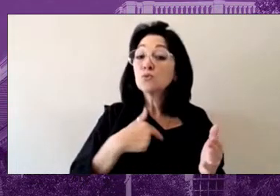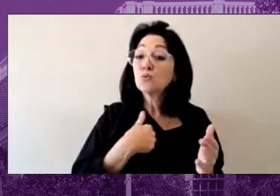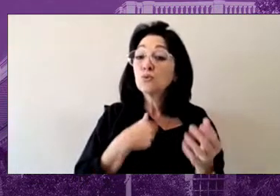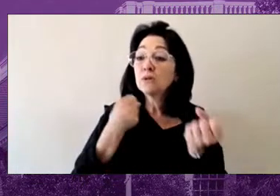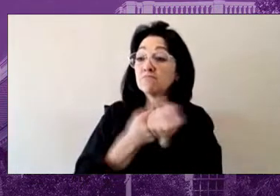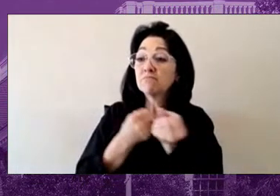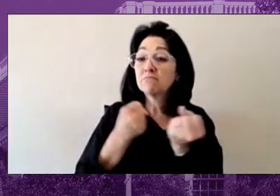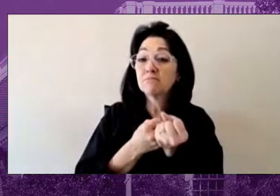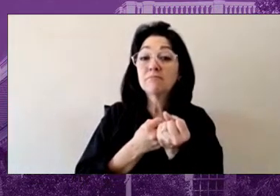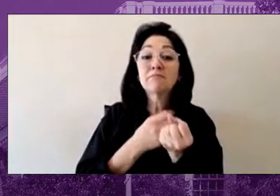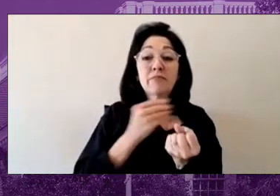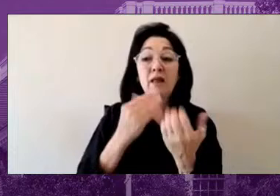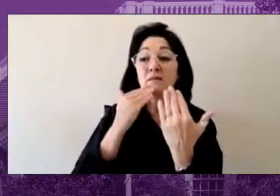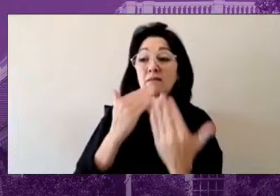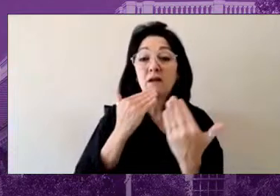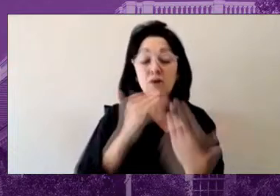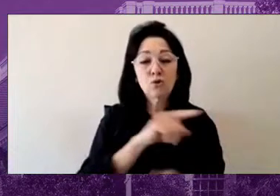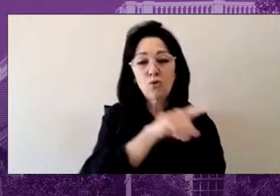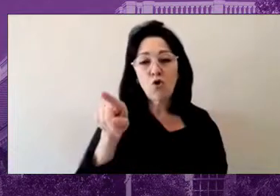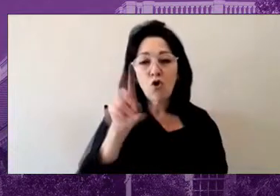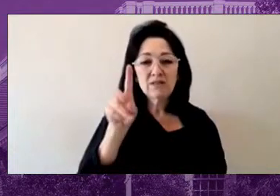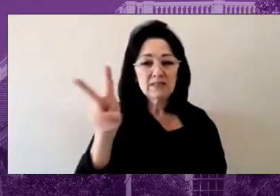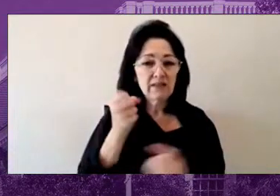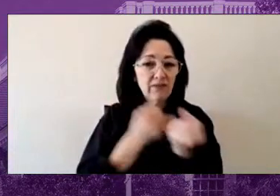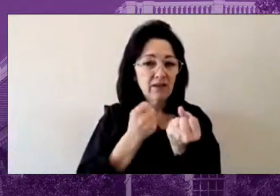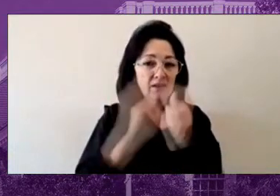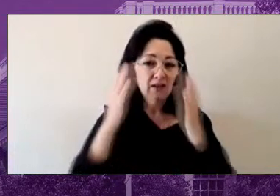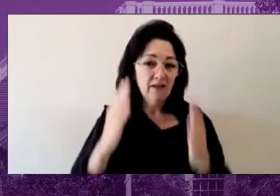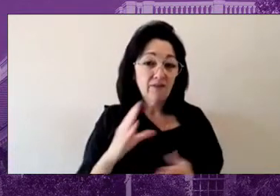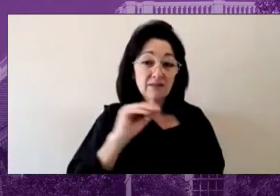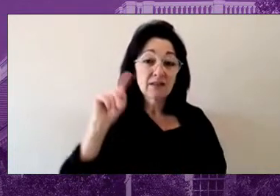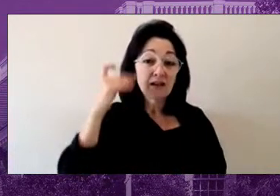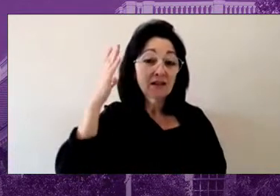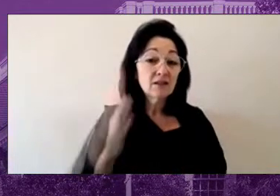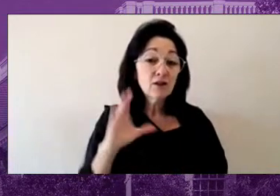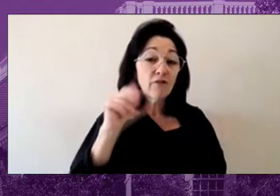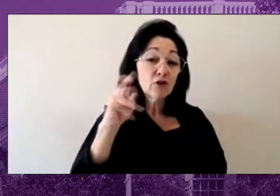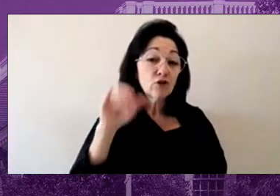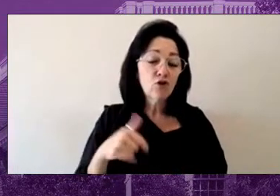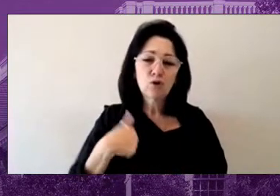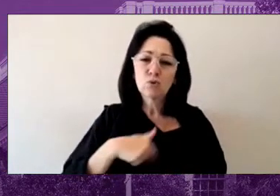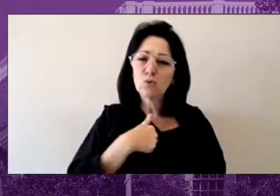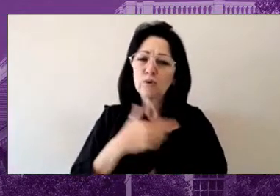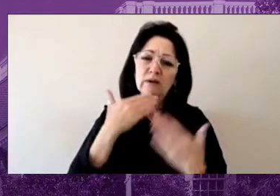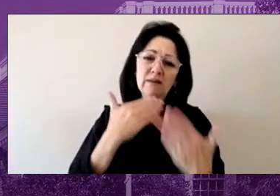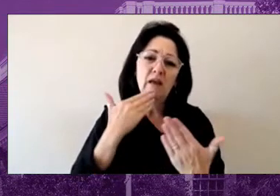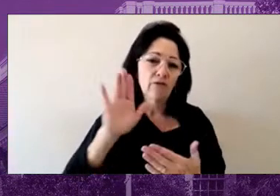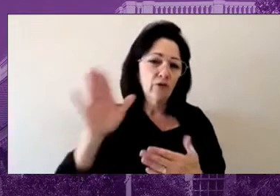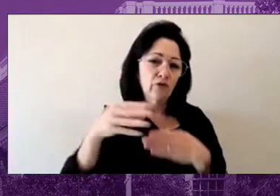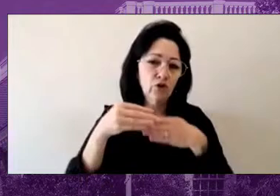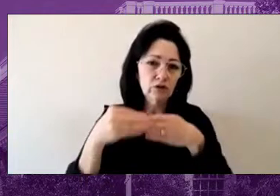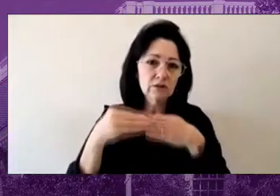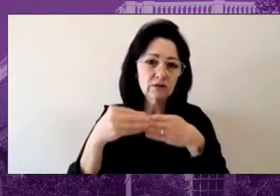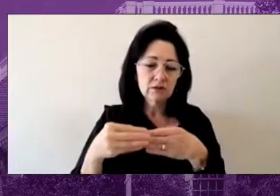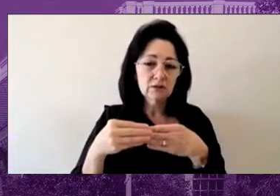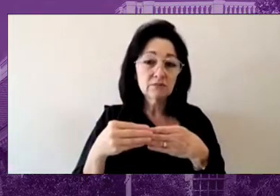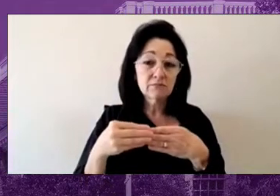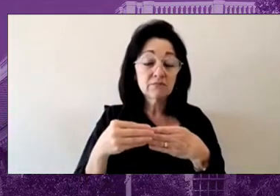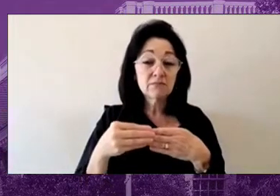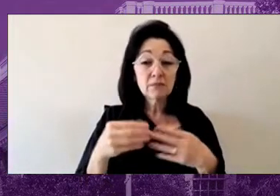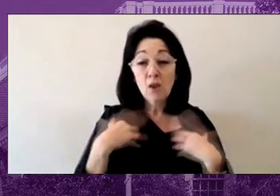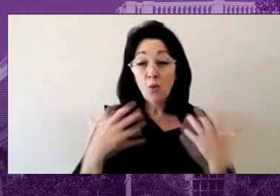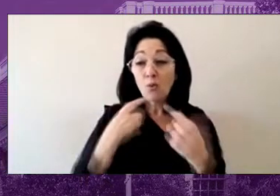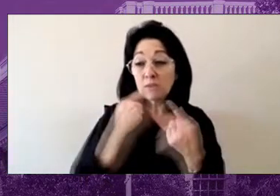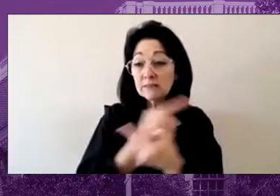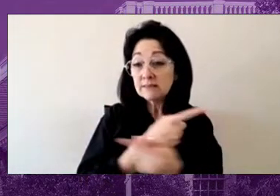And again, Governor Carney, we are so grateful for your leadership. And finally, to those who are victims of domestic